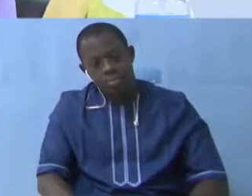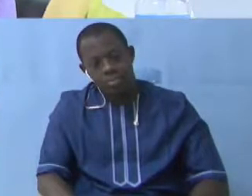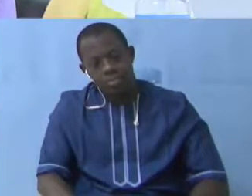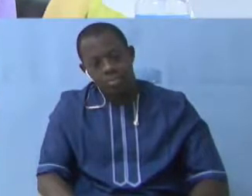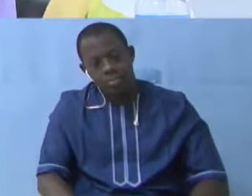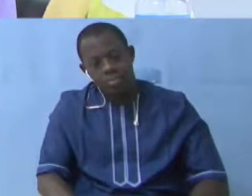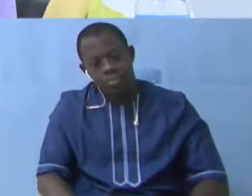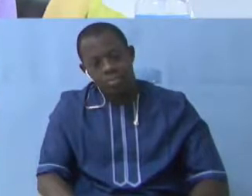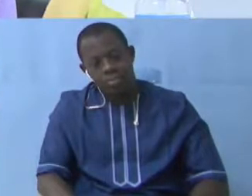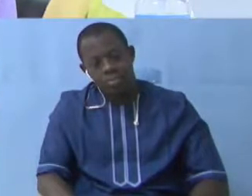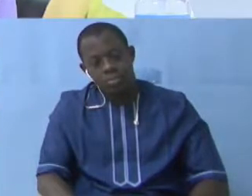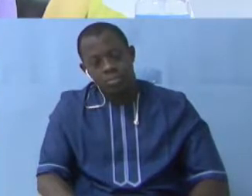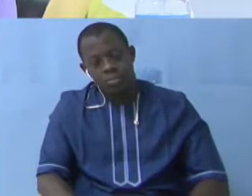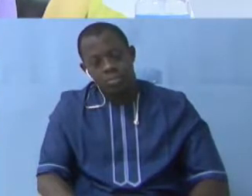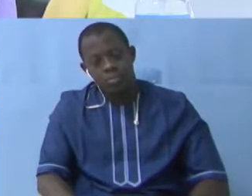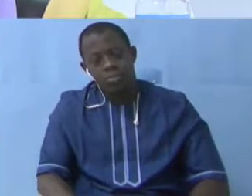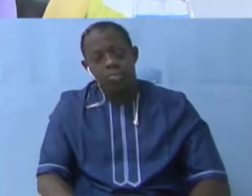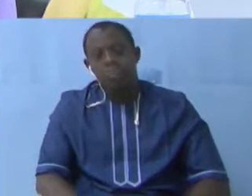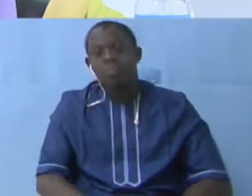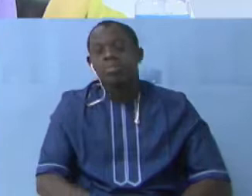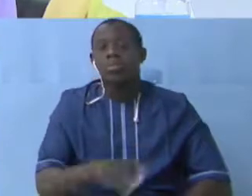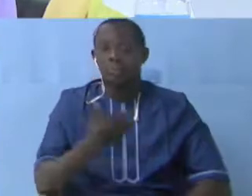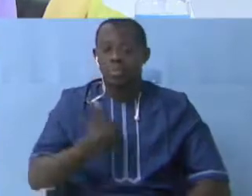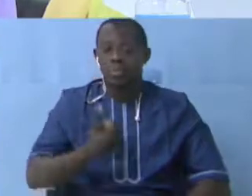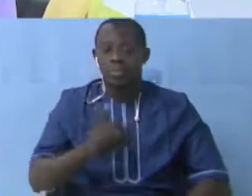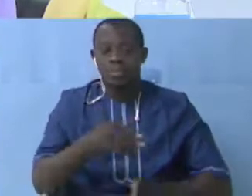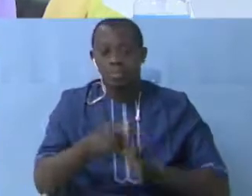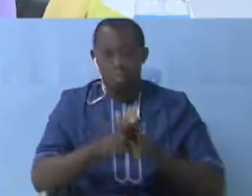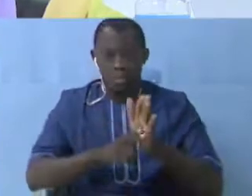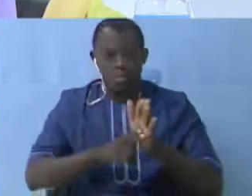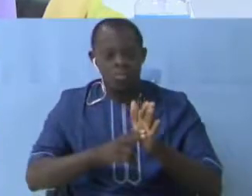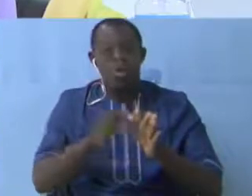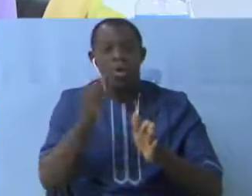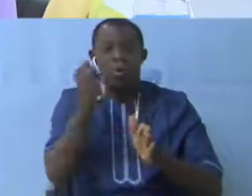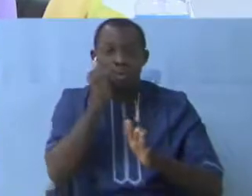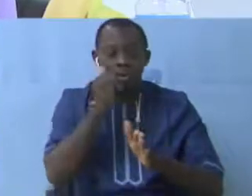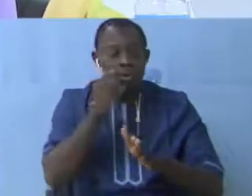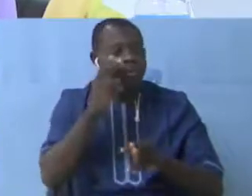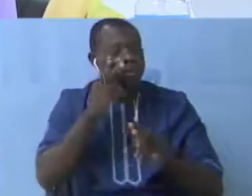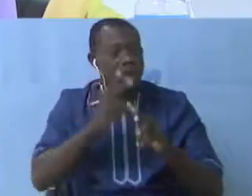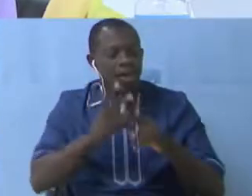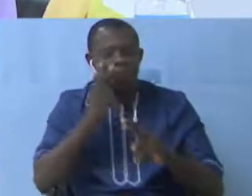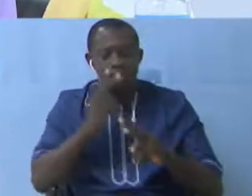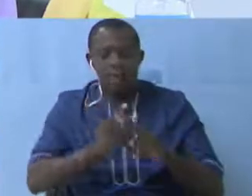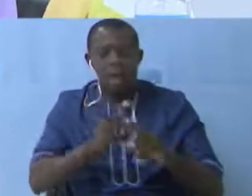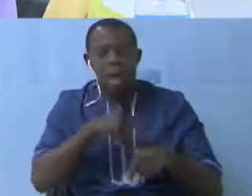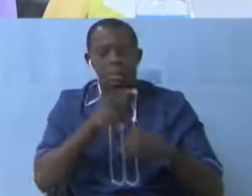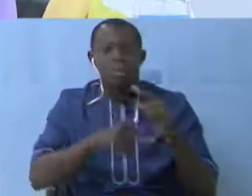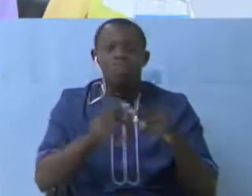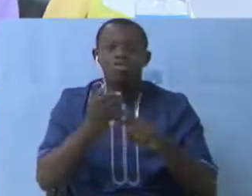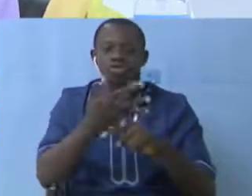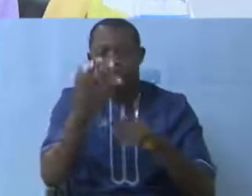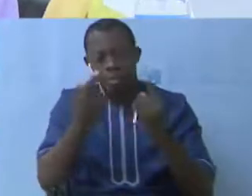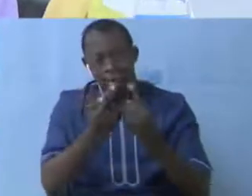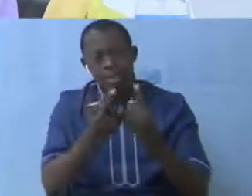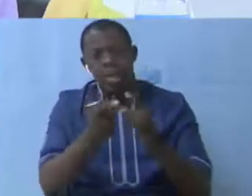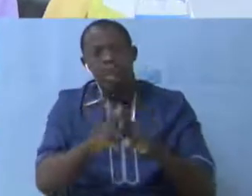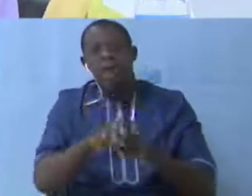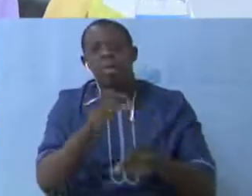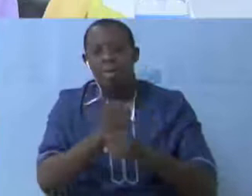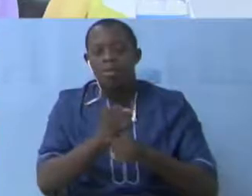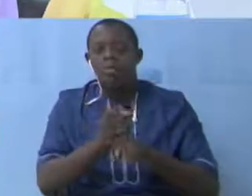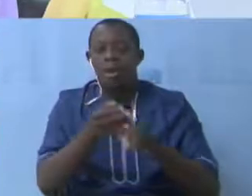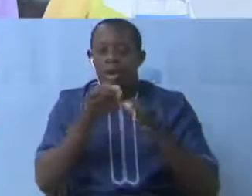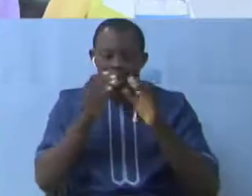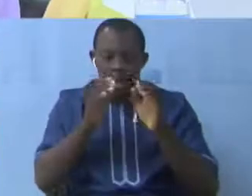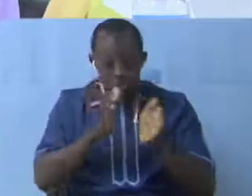to always be cautious about certain things in order to convince the audience, but also to get on board